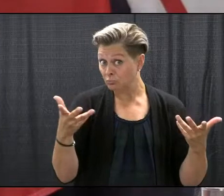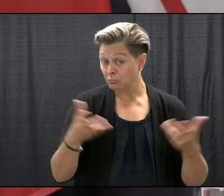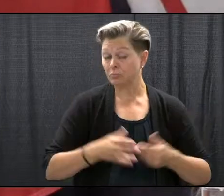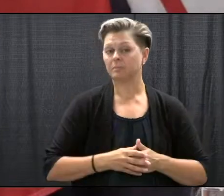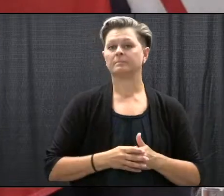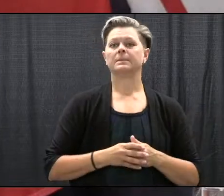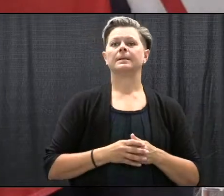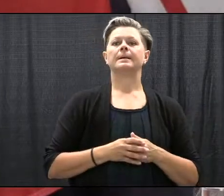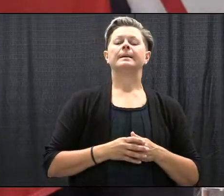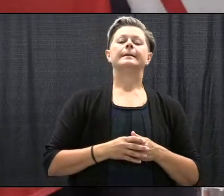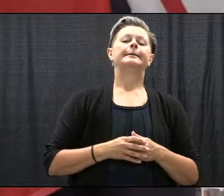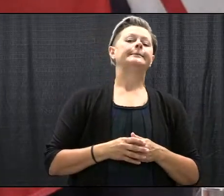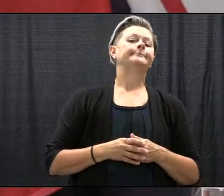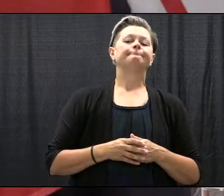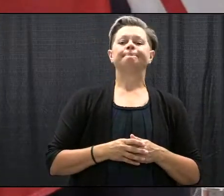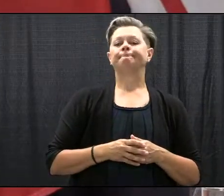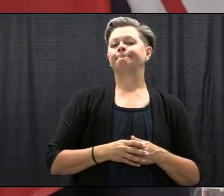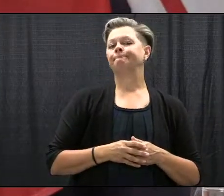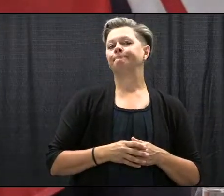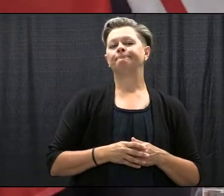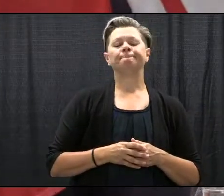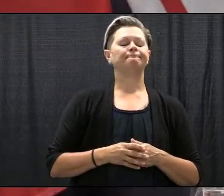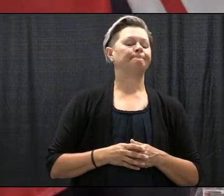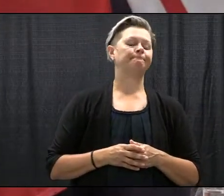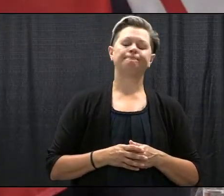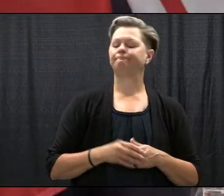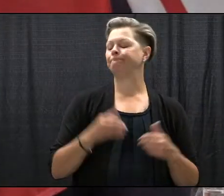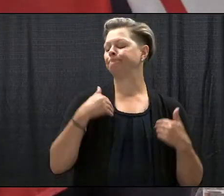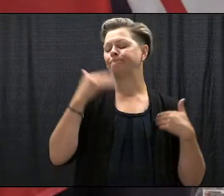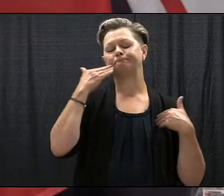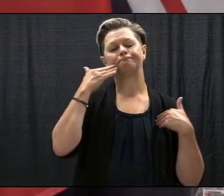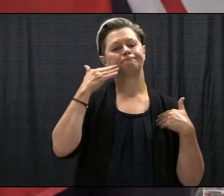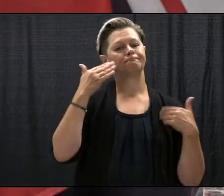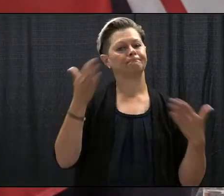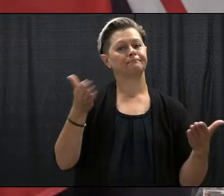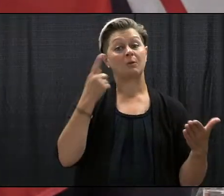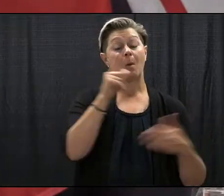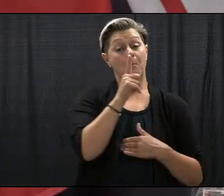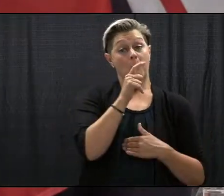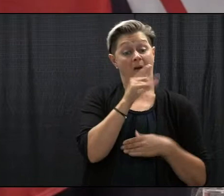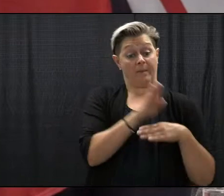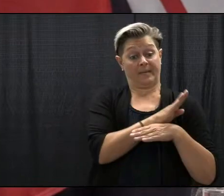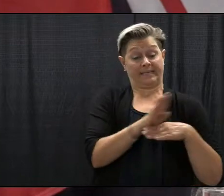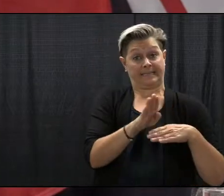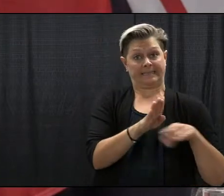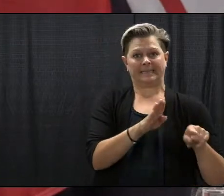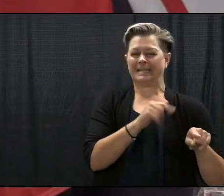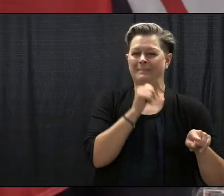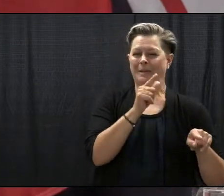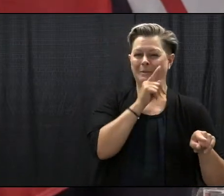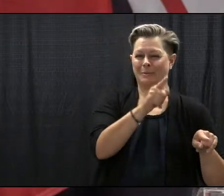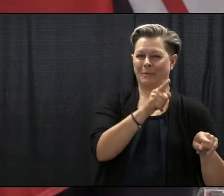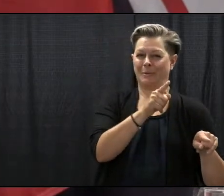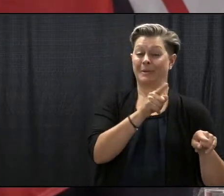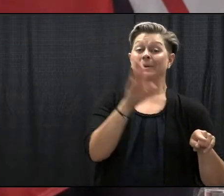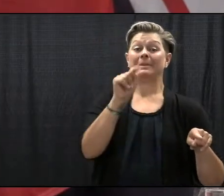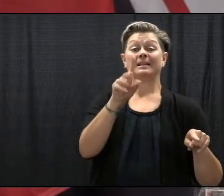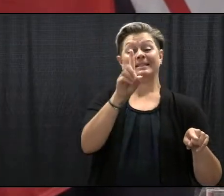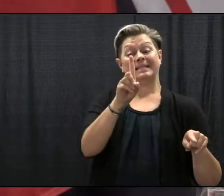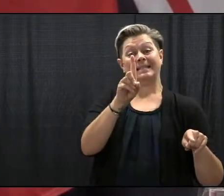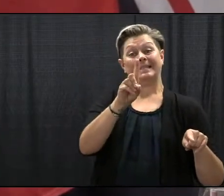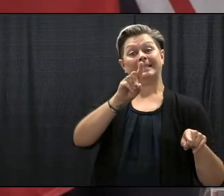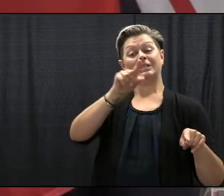I would not have the same level of detail about that for private businesses as, for example,